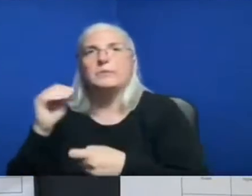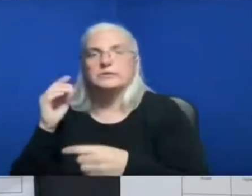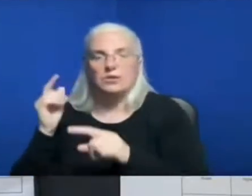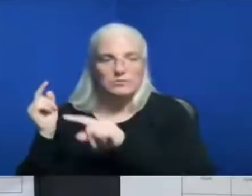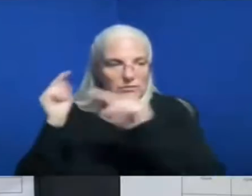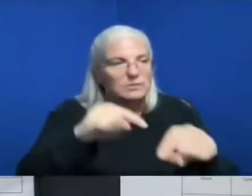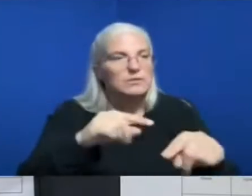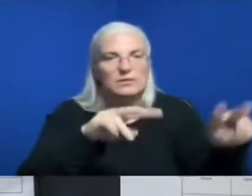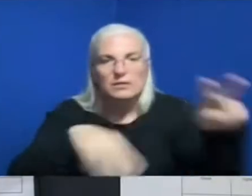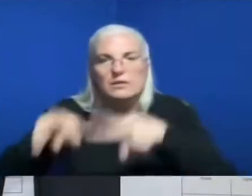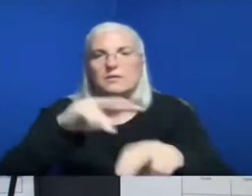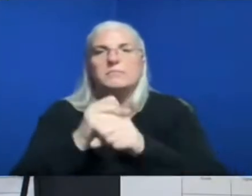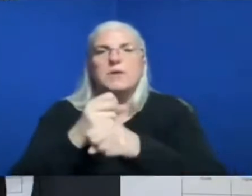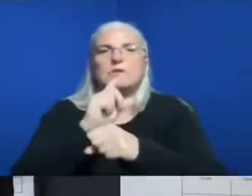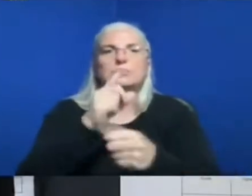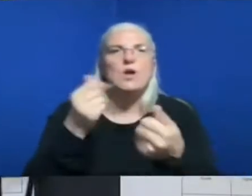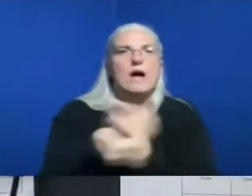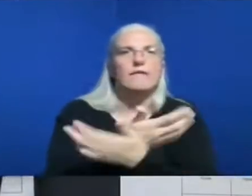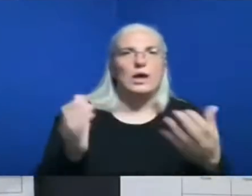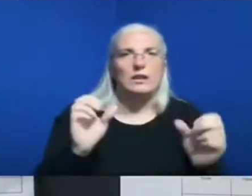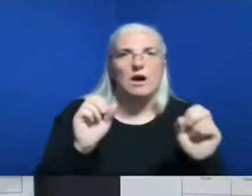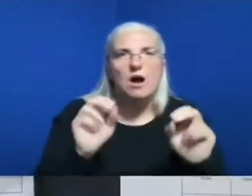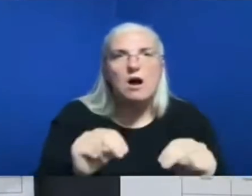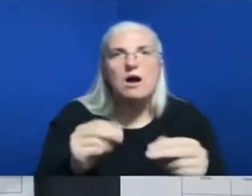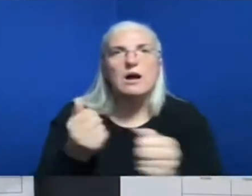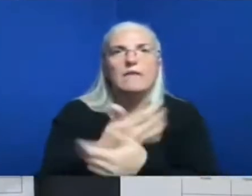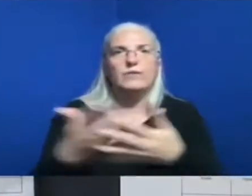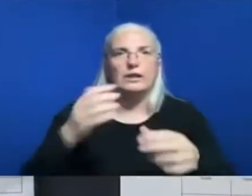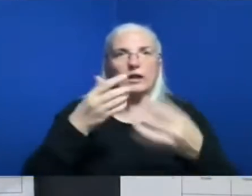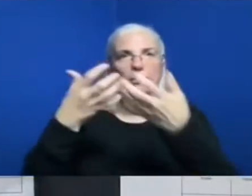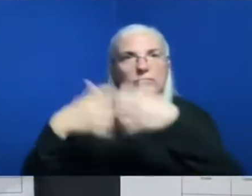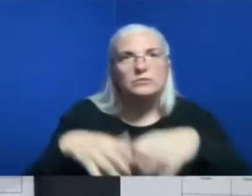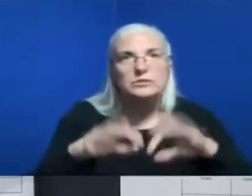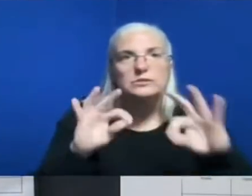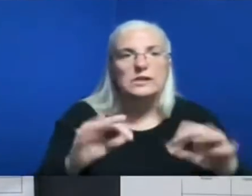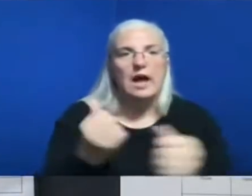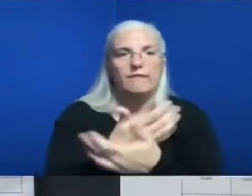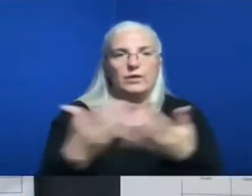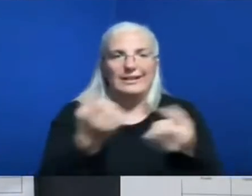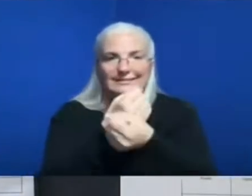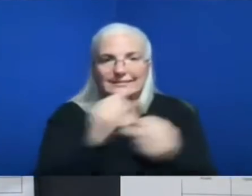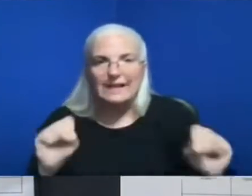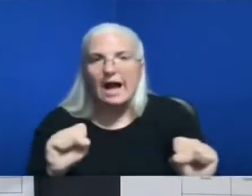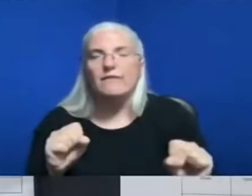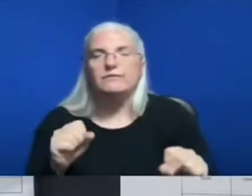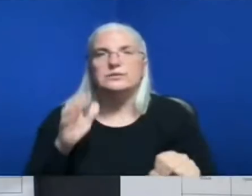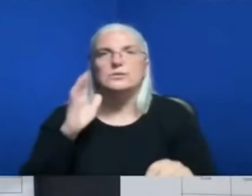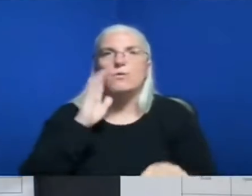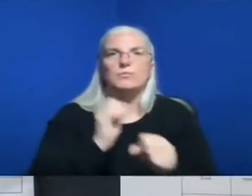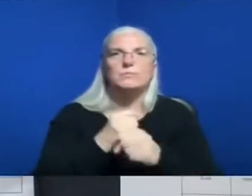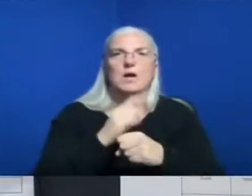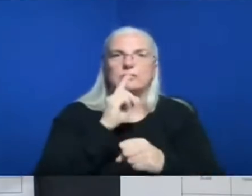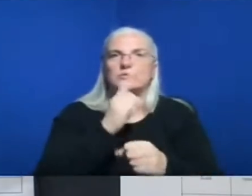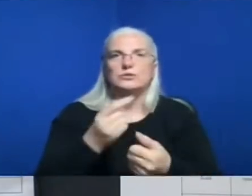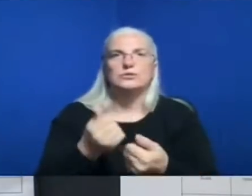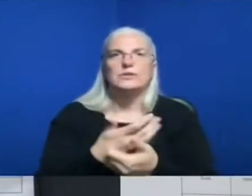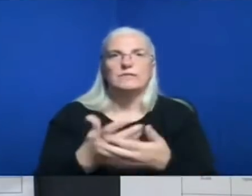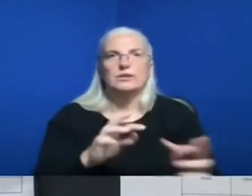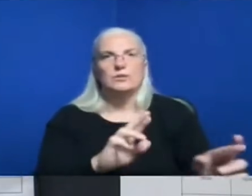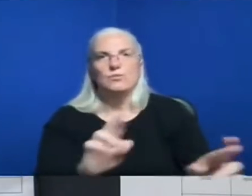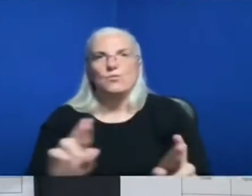to their undamaged structures. I will say that I anticipate this could happen as early as next